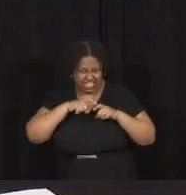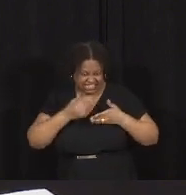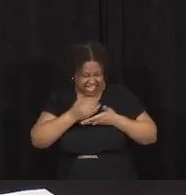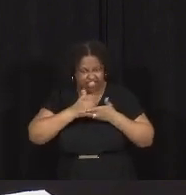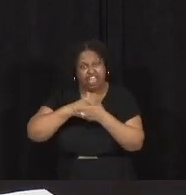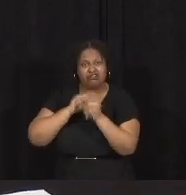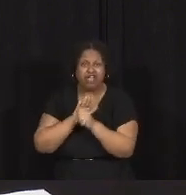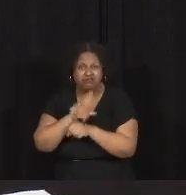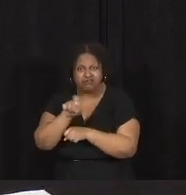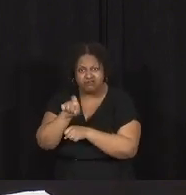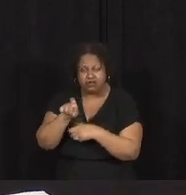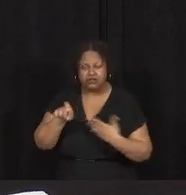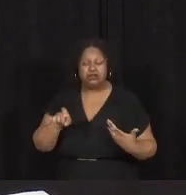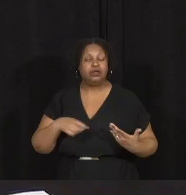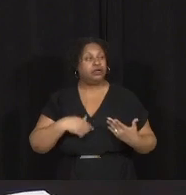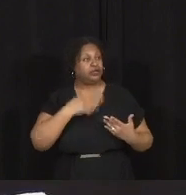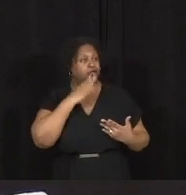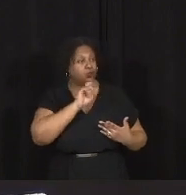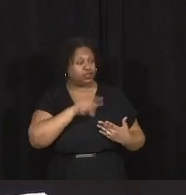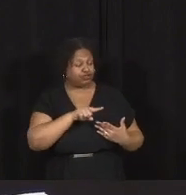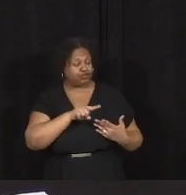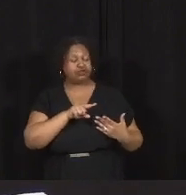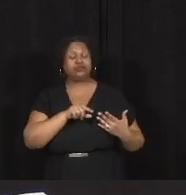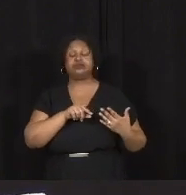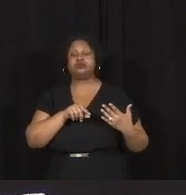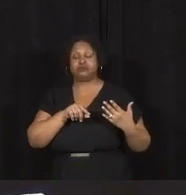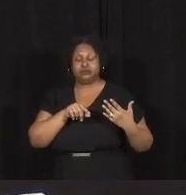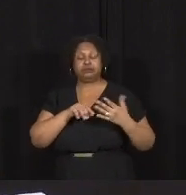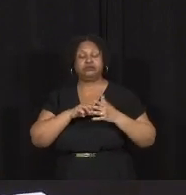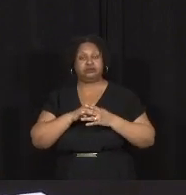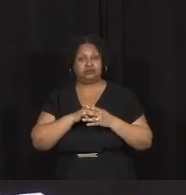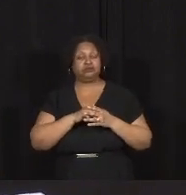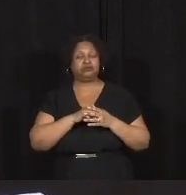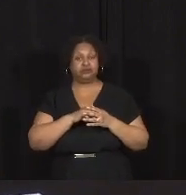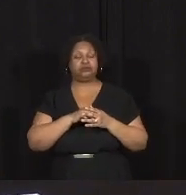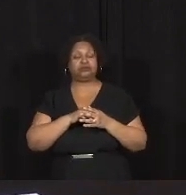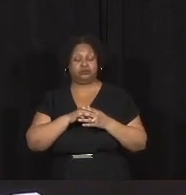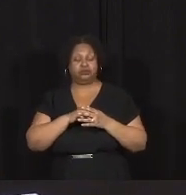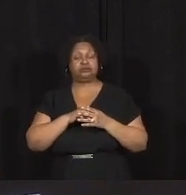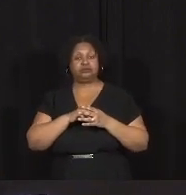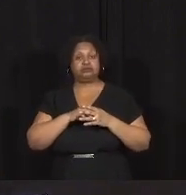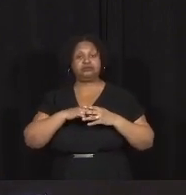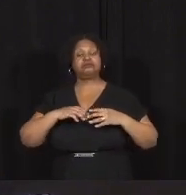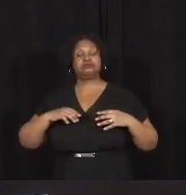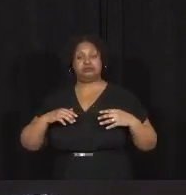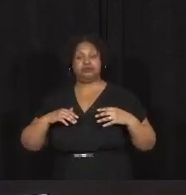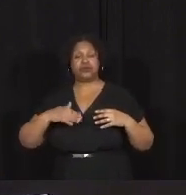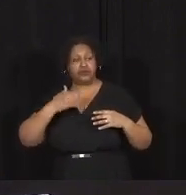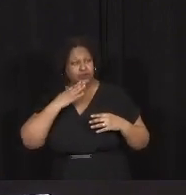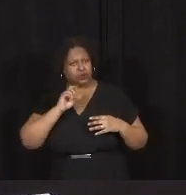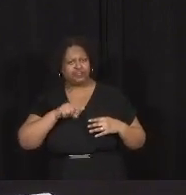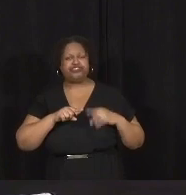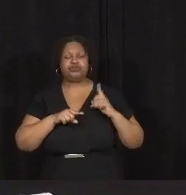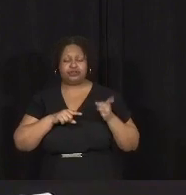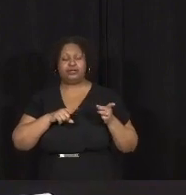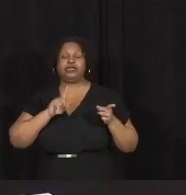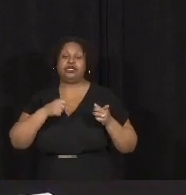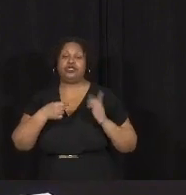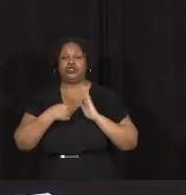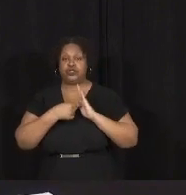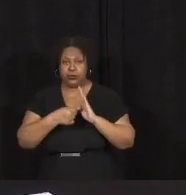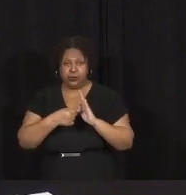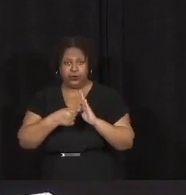question. And what that points out again is that you shouldn't simply do